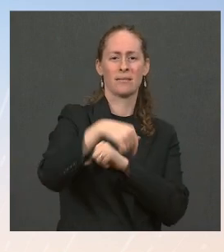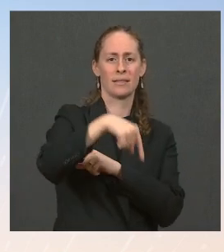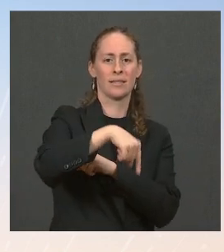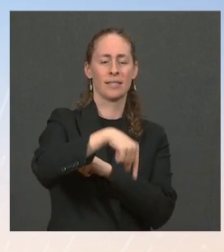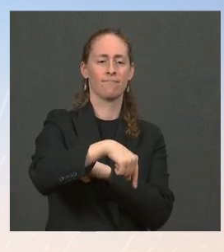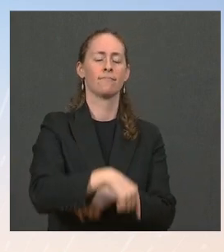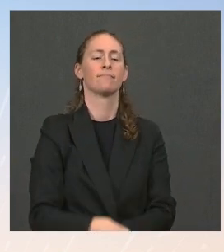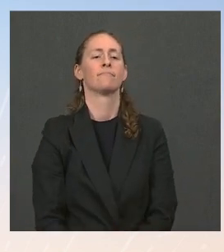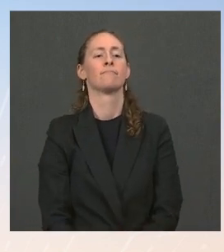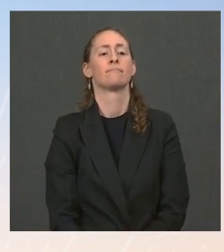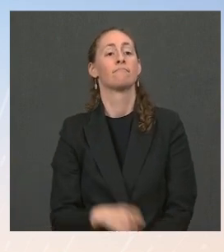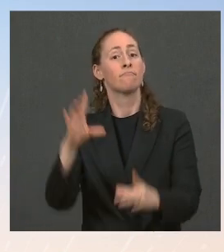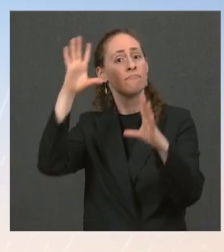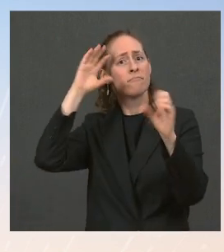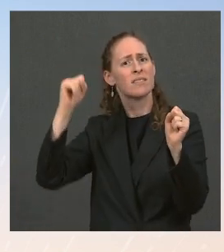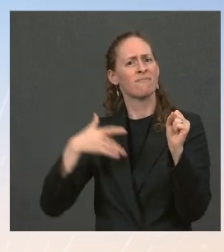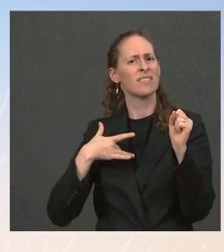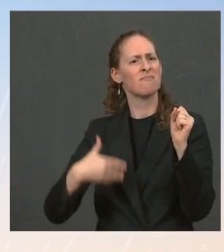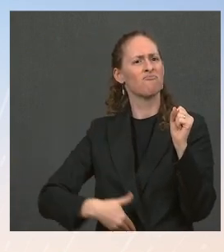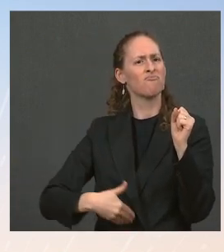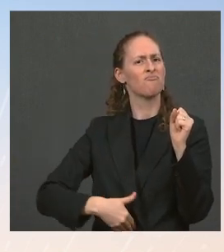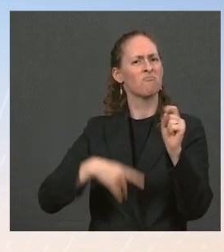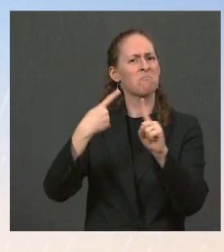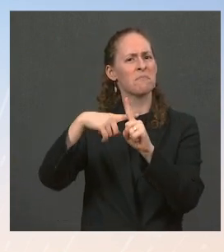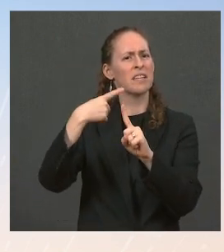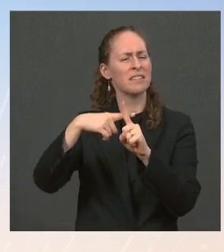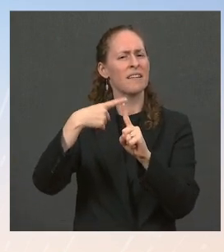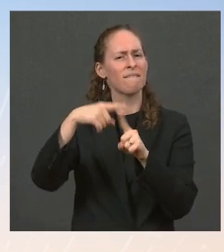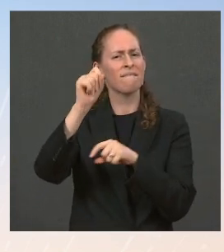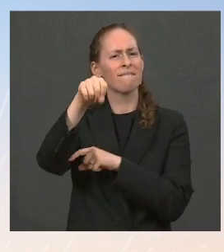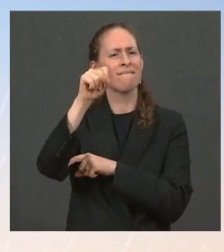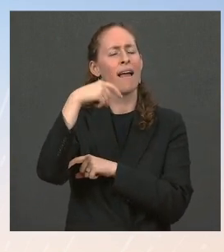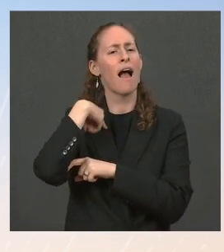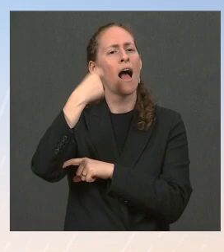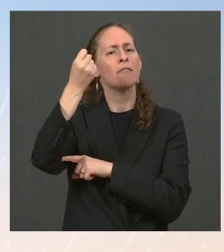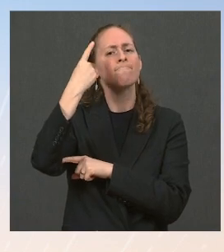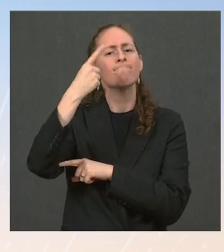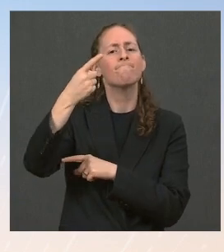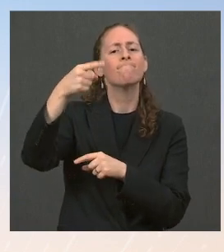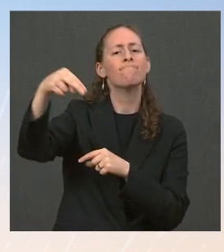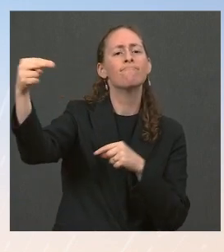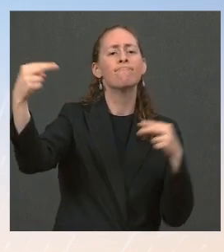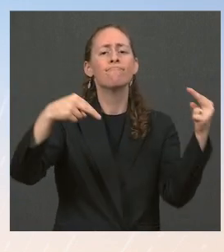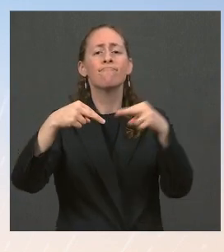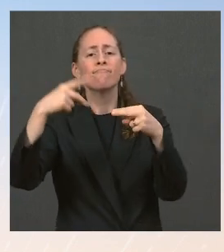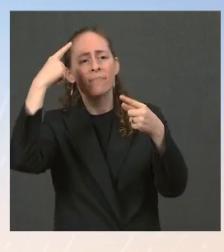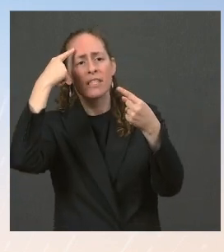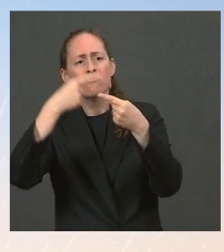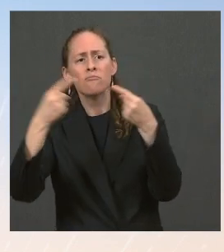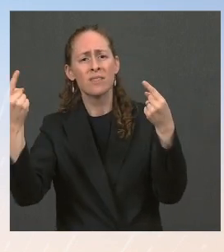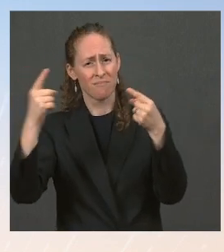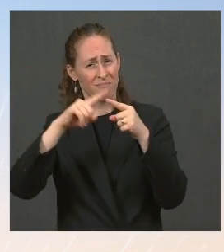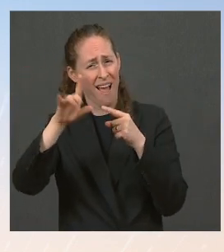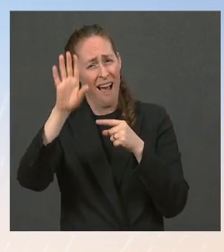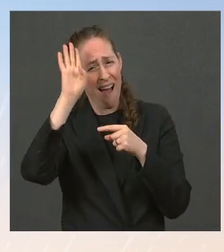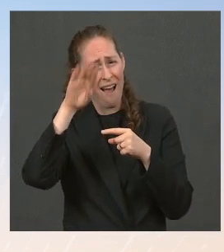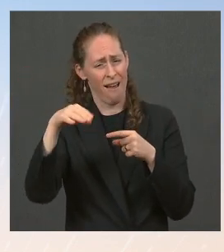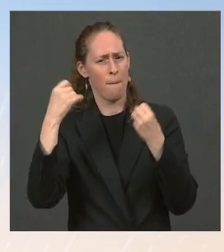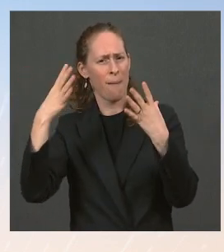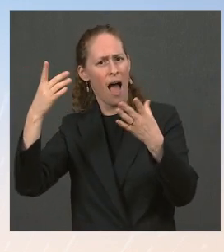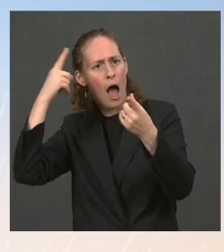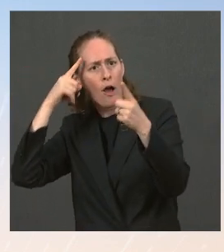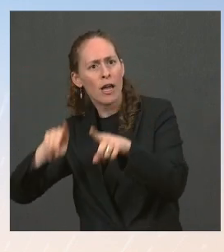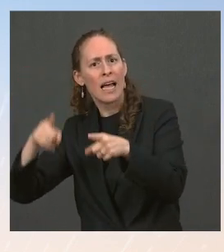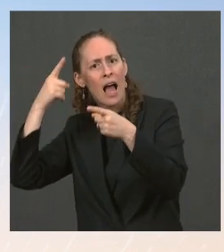fact that there is actually, I know we focus a lot, understandably, on areas of disagreement. There's a lot of agreement on lowering costs for